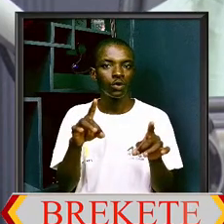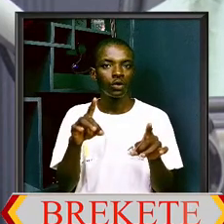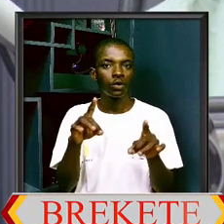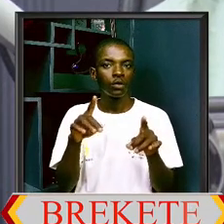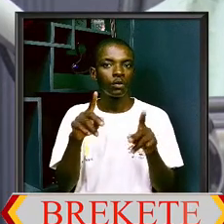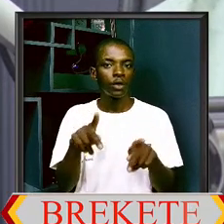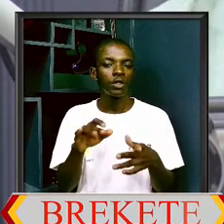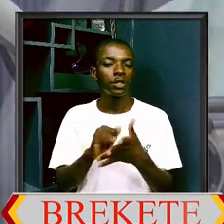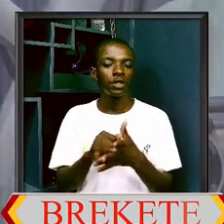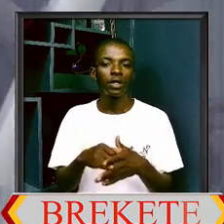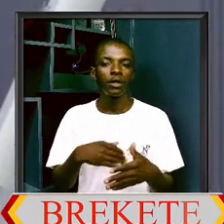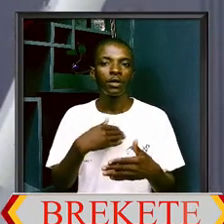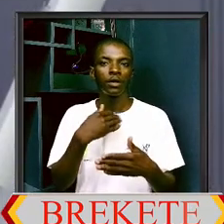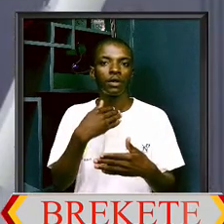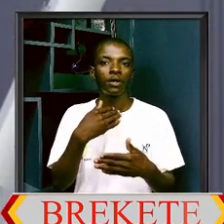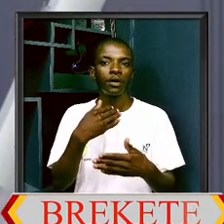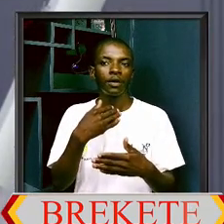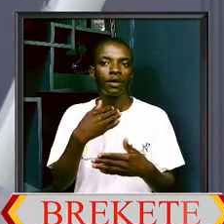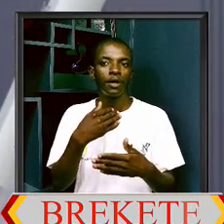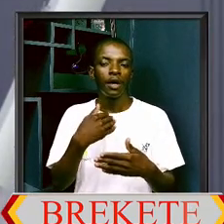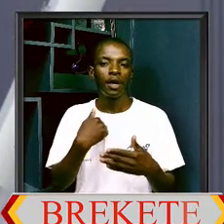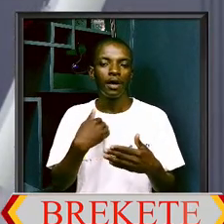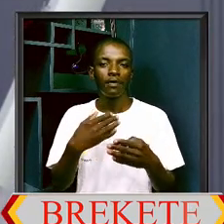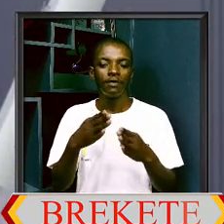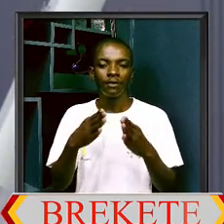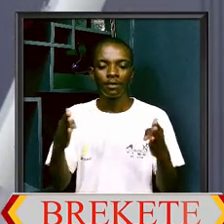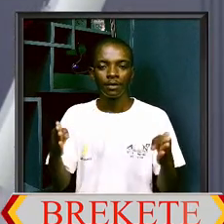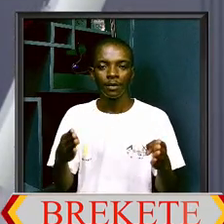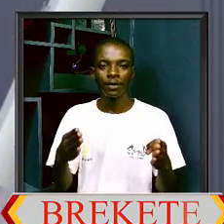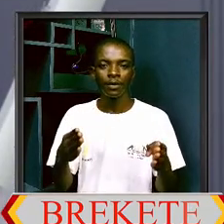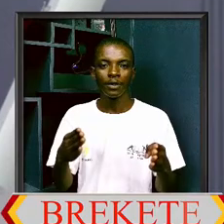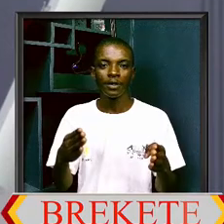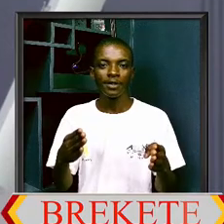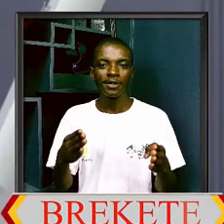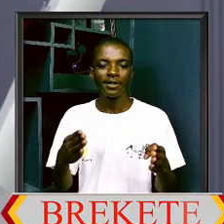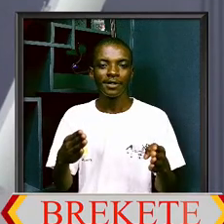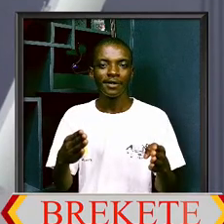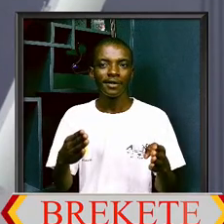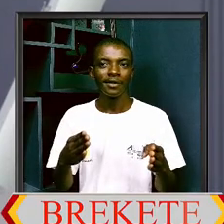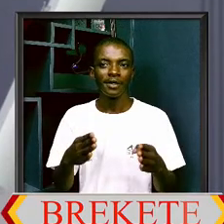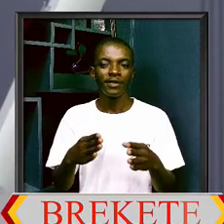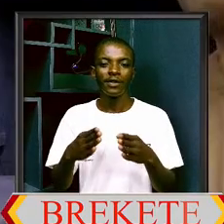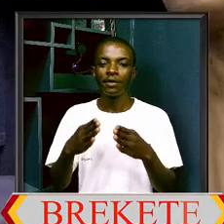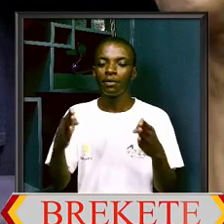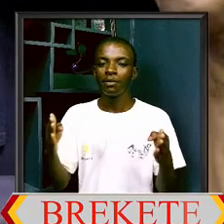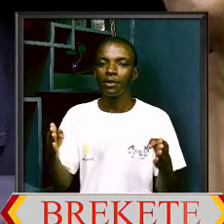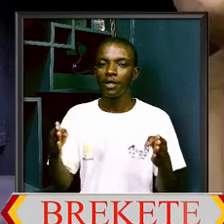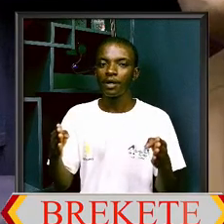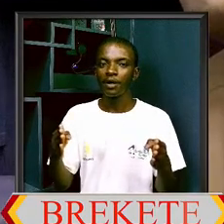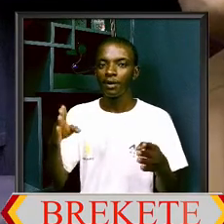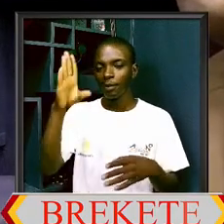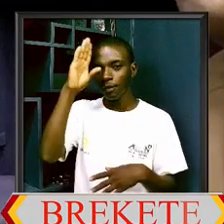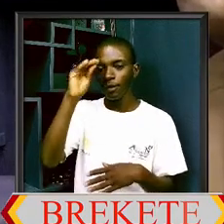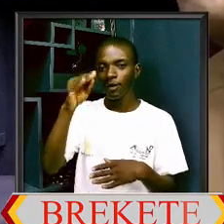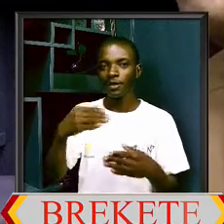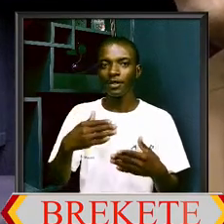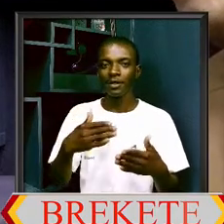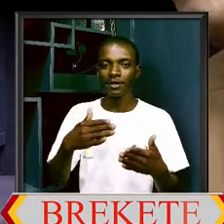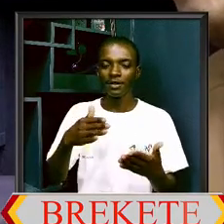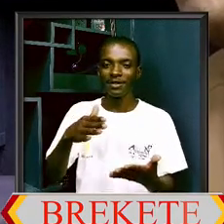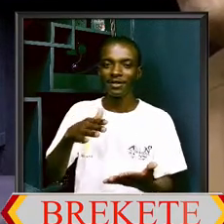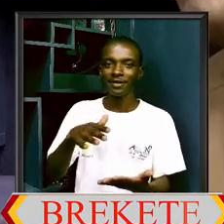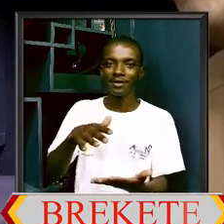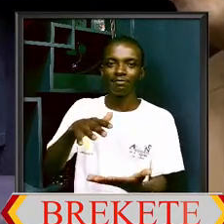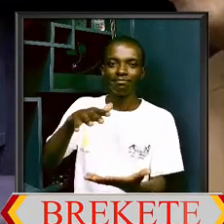Big B now one one of two he say if the Big B man the quantity